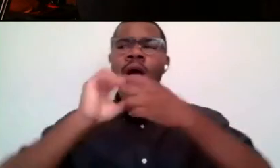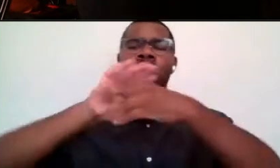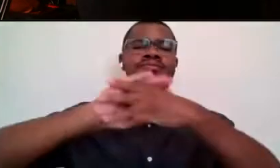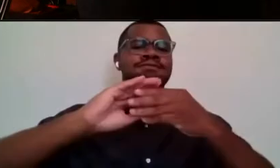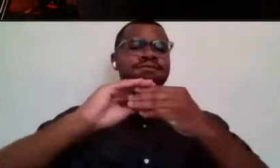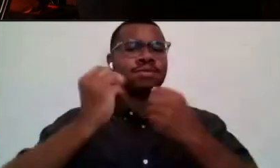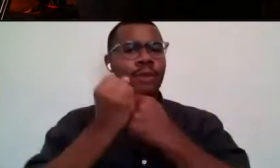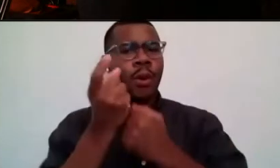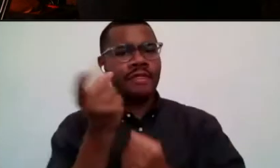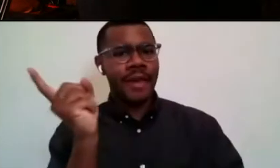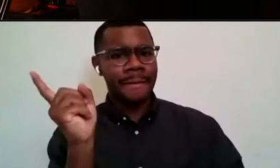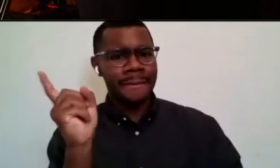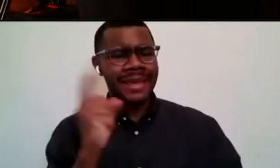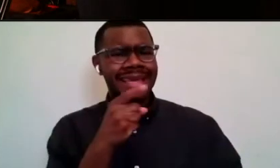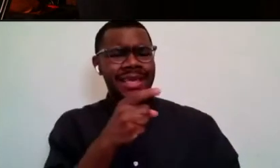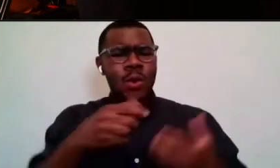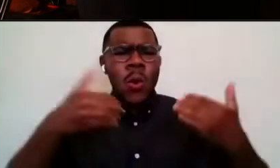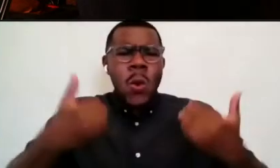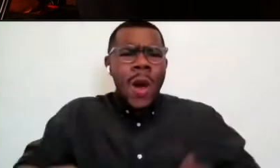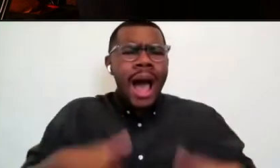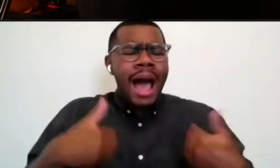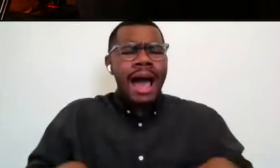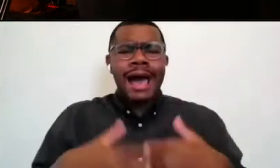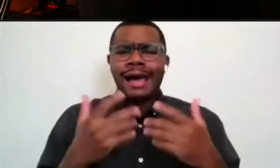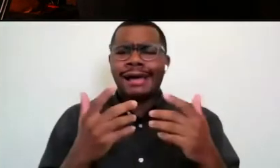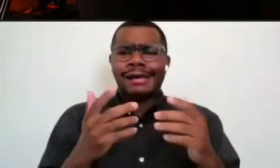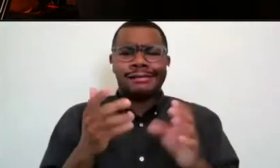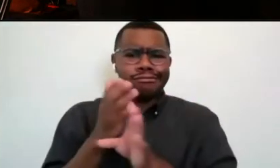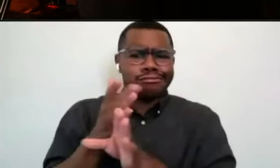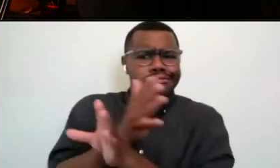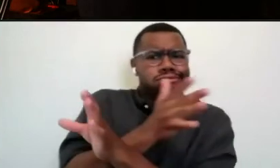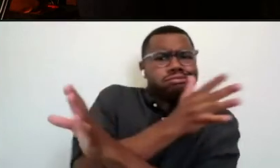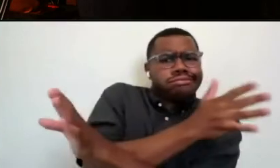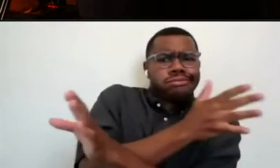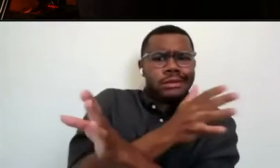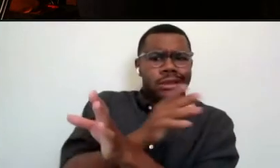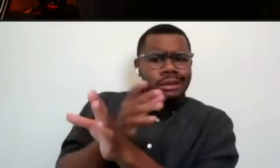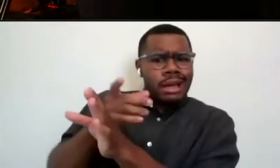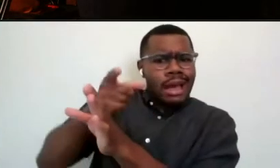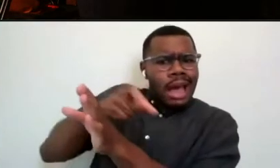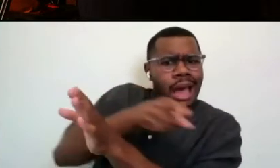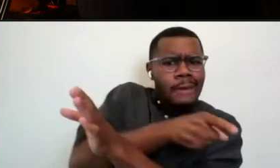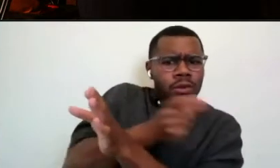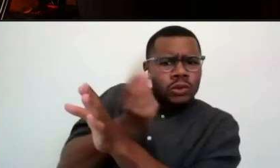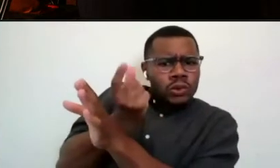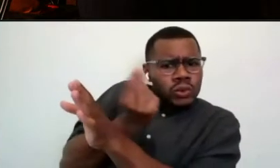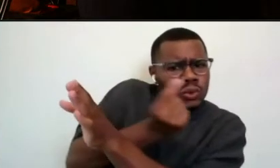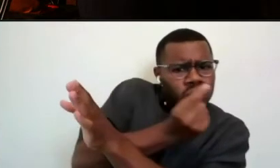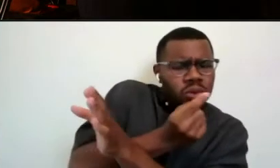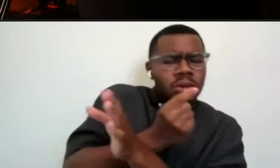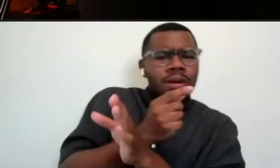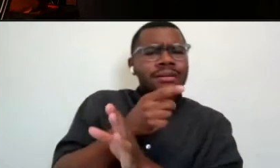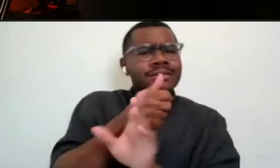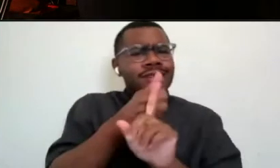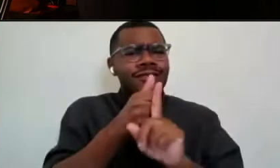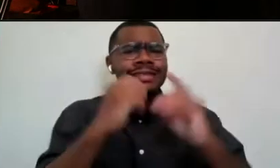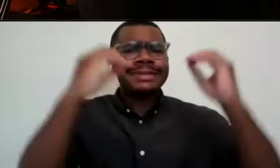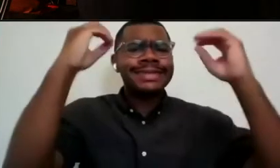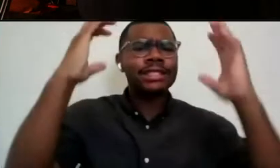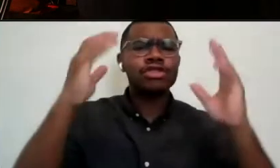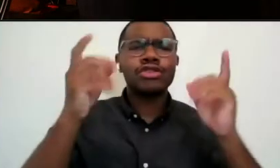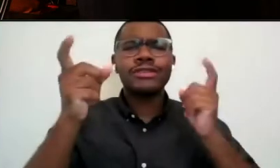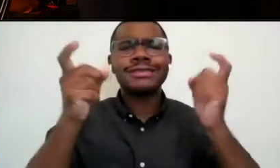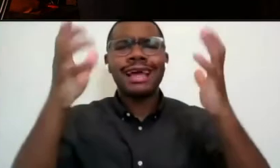with ensembles as an actor off-Broadway and in regional theater, teacher, director, playwright,